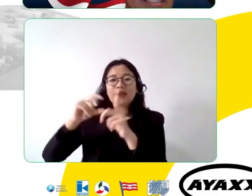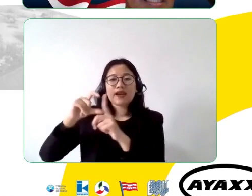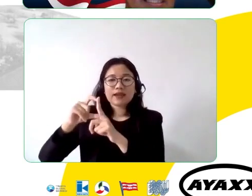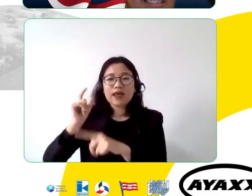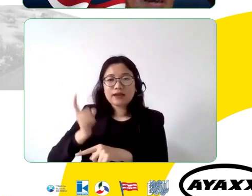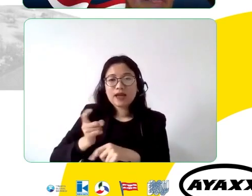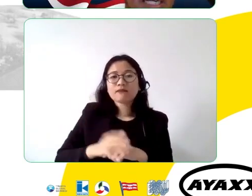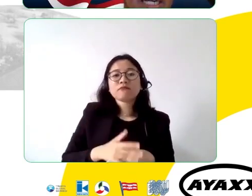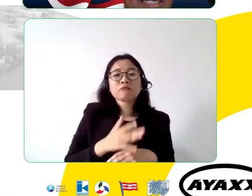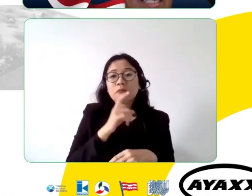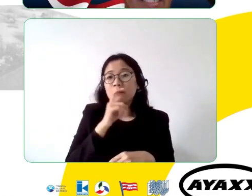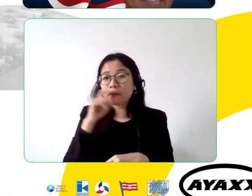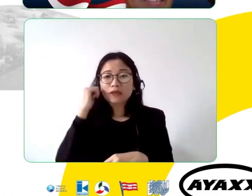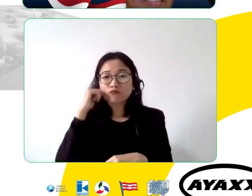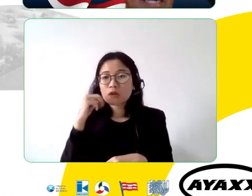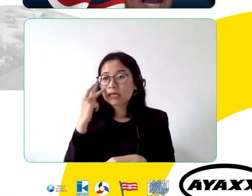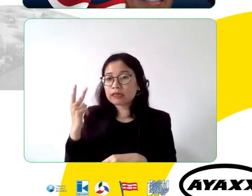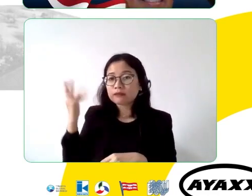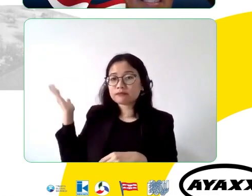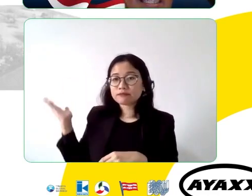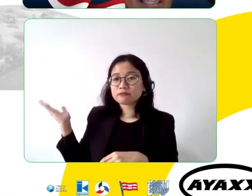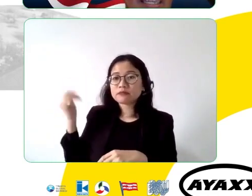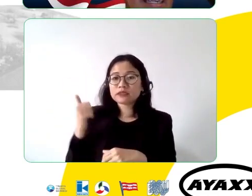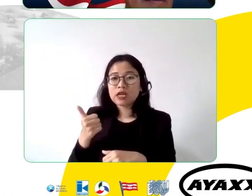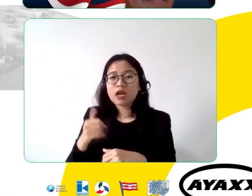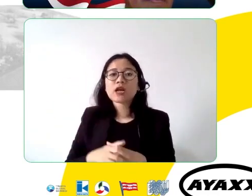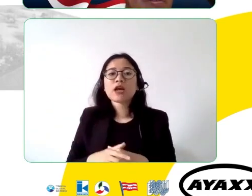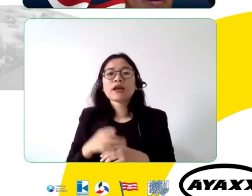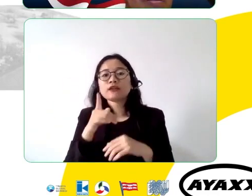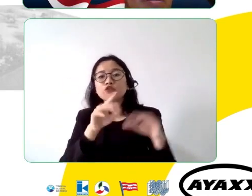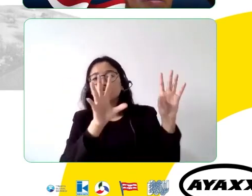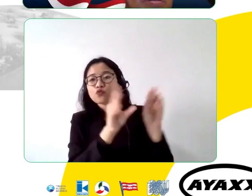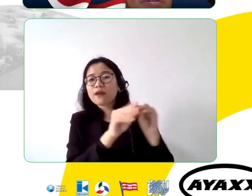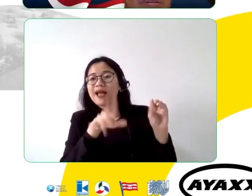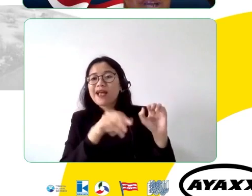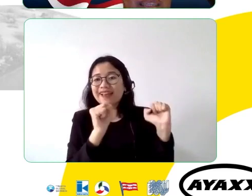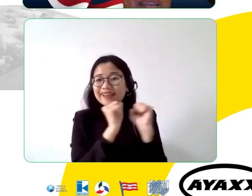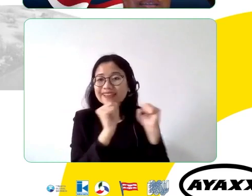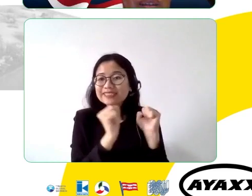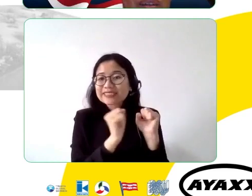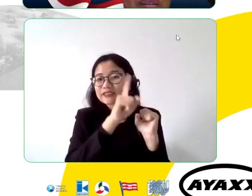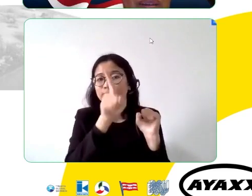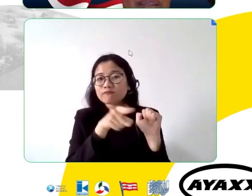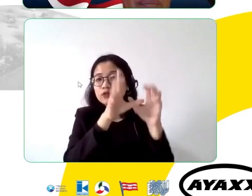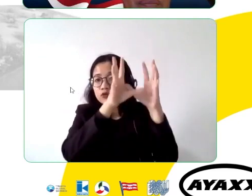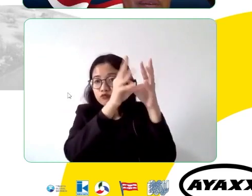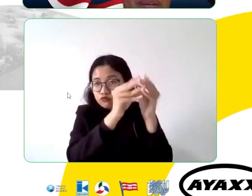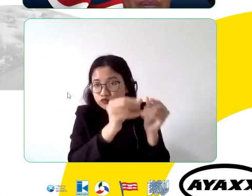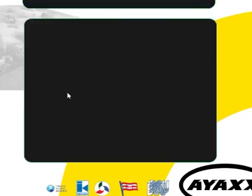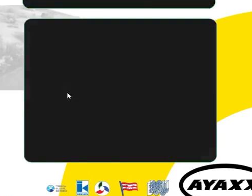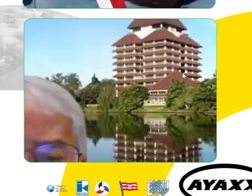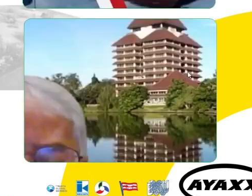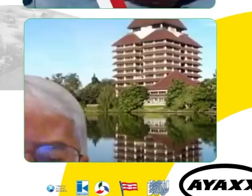progress of decreasing the ice from 2002 to until 2020,